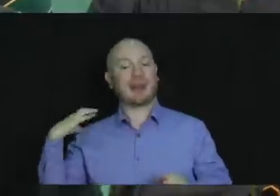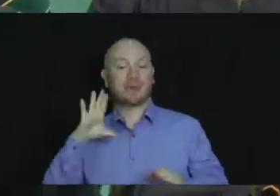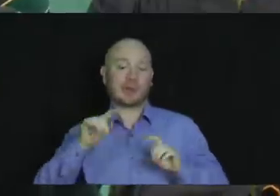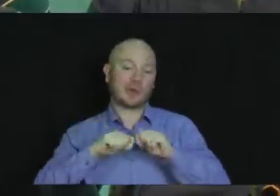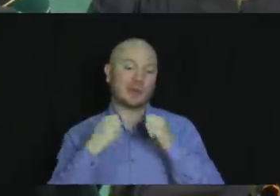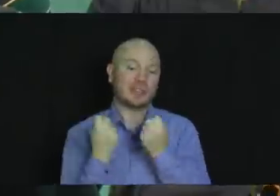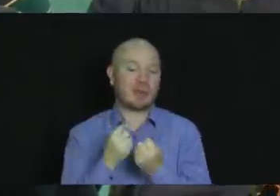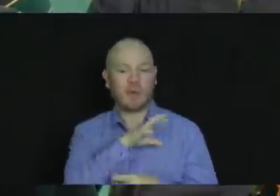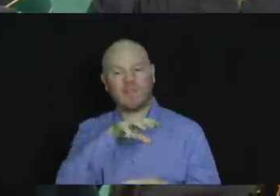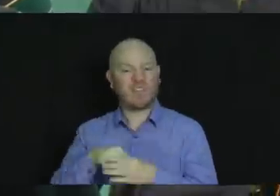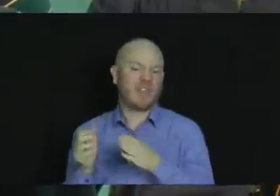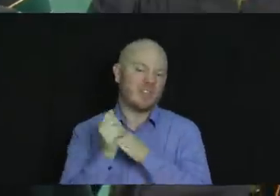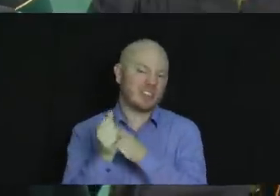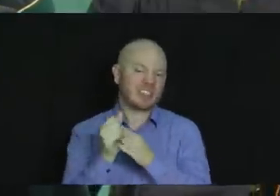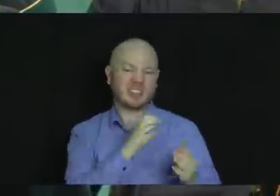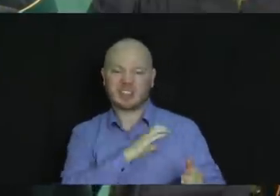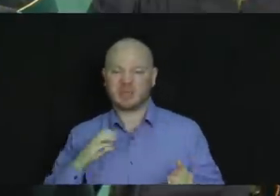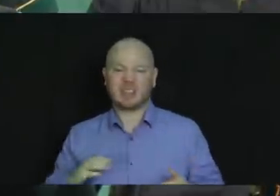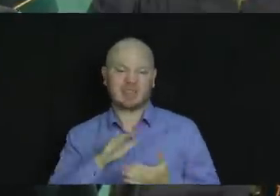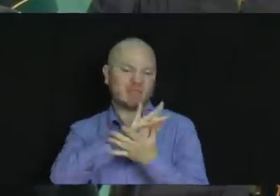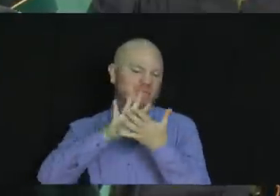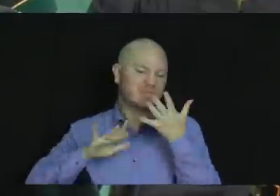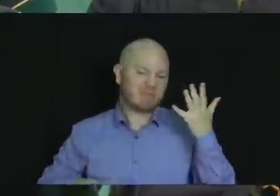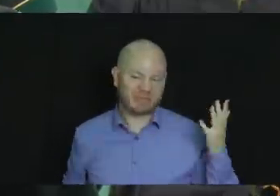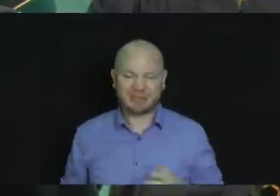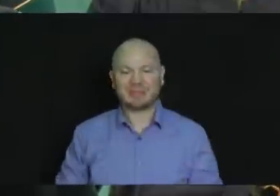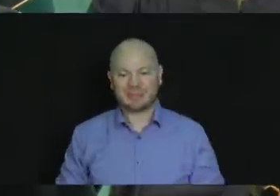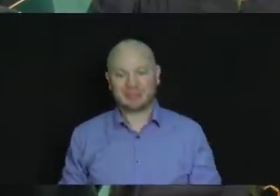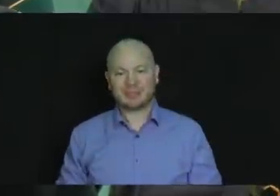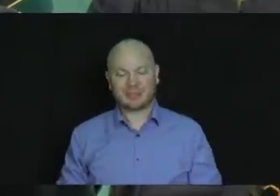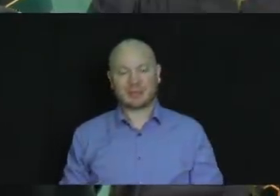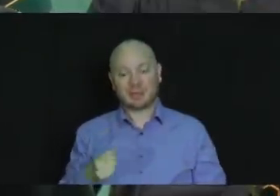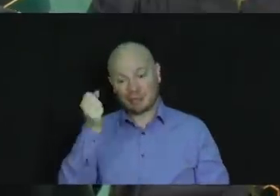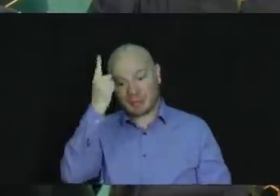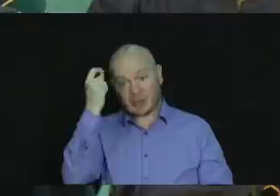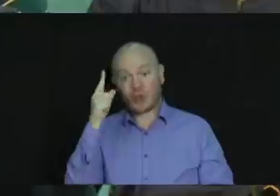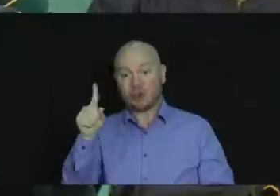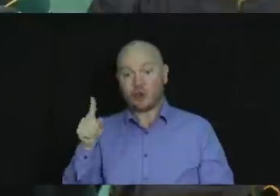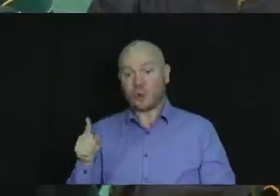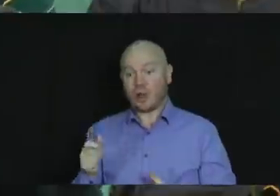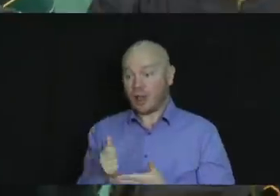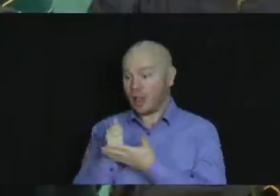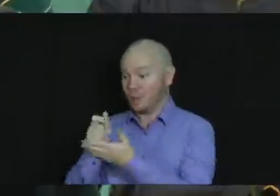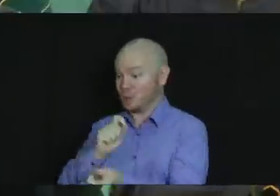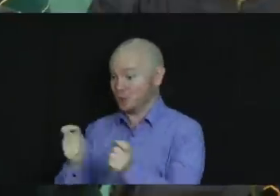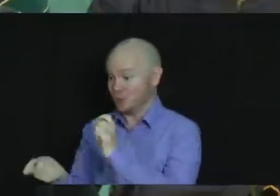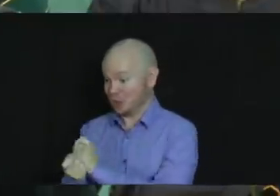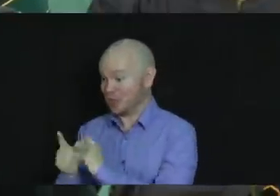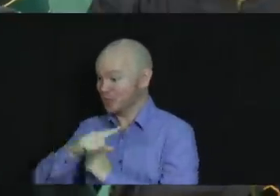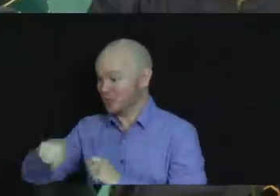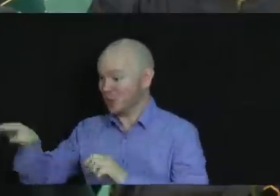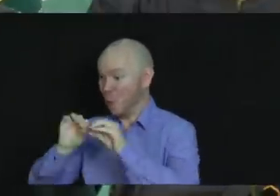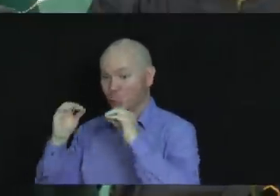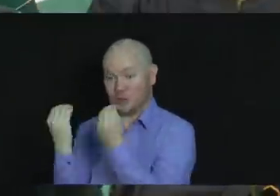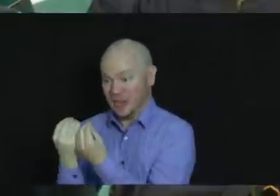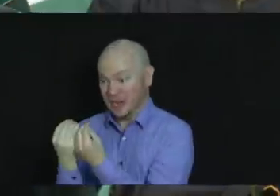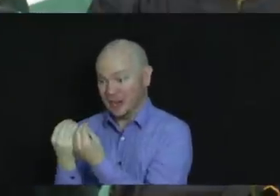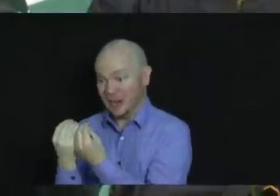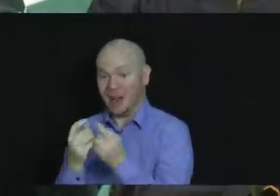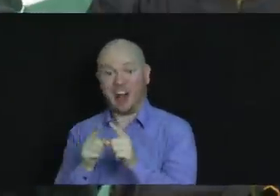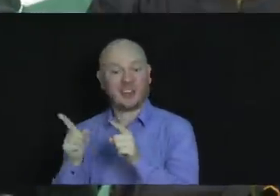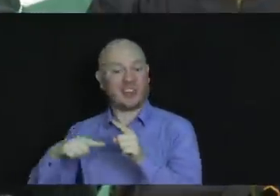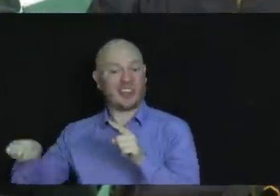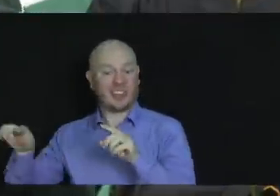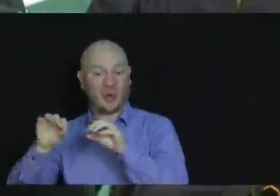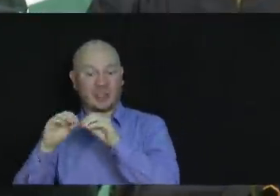These experiences not only change organizations you serve, they change you in equal or greater measure. So I